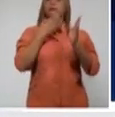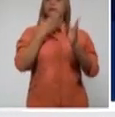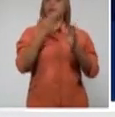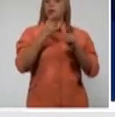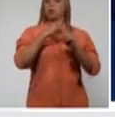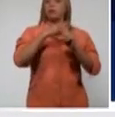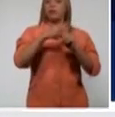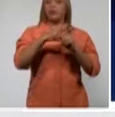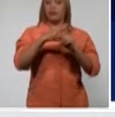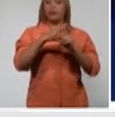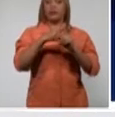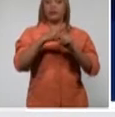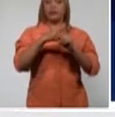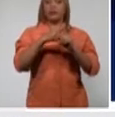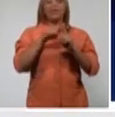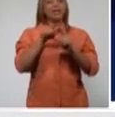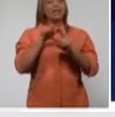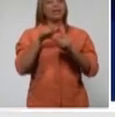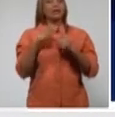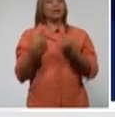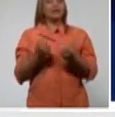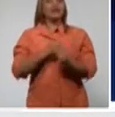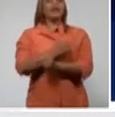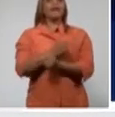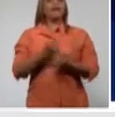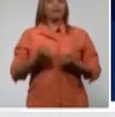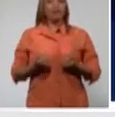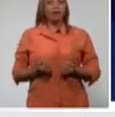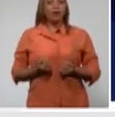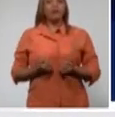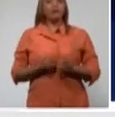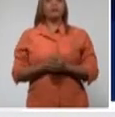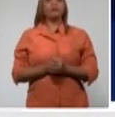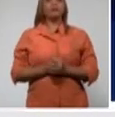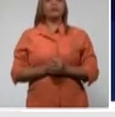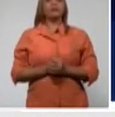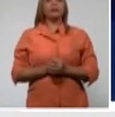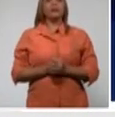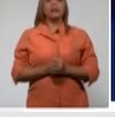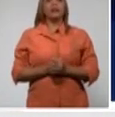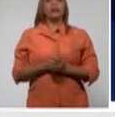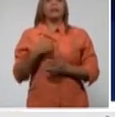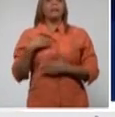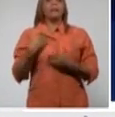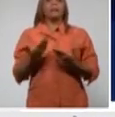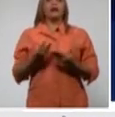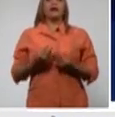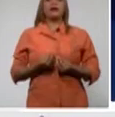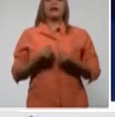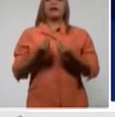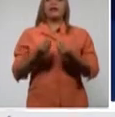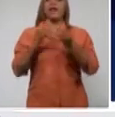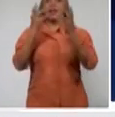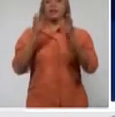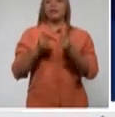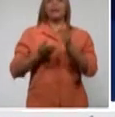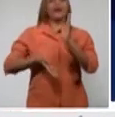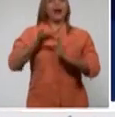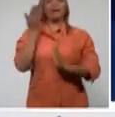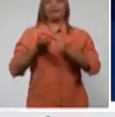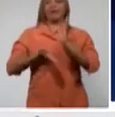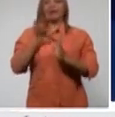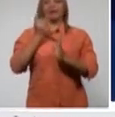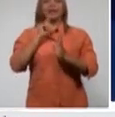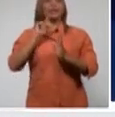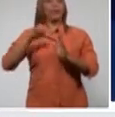Yesterday, 52 people were discharged from hospital, a positive result achieved